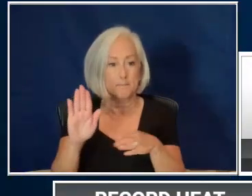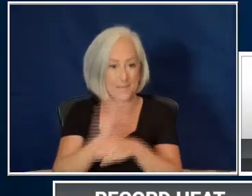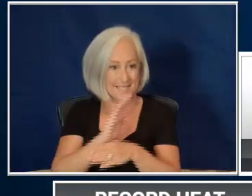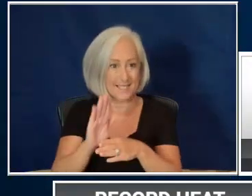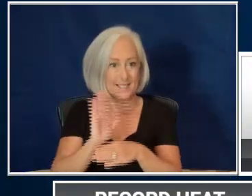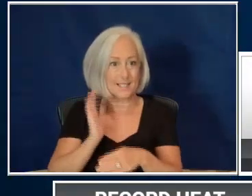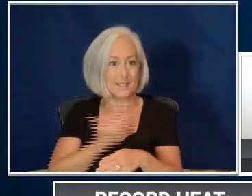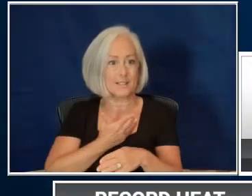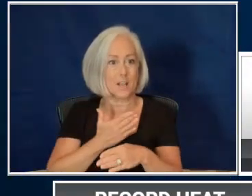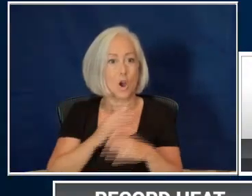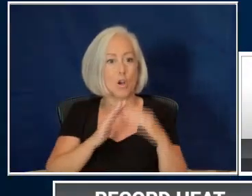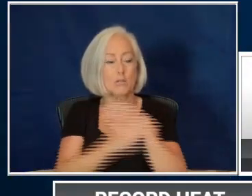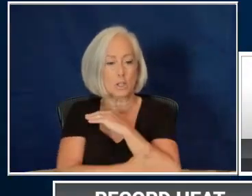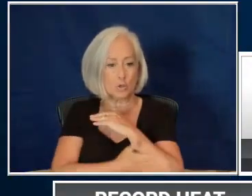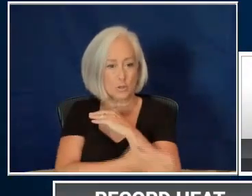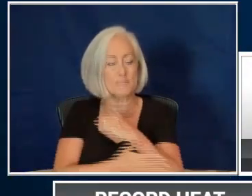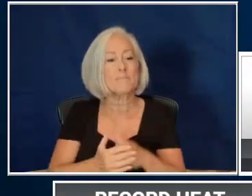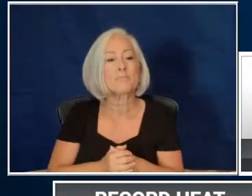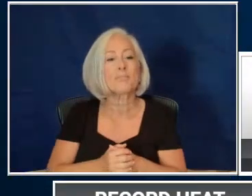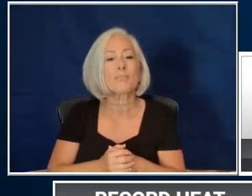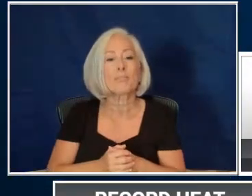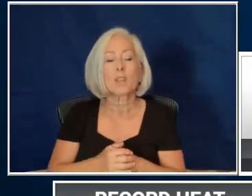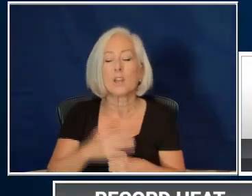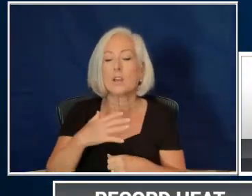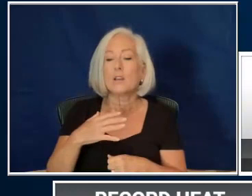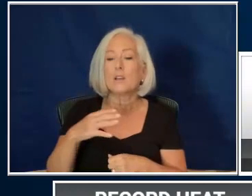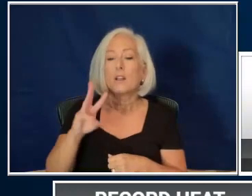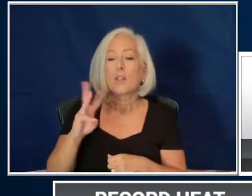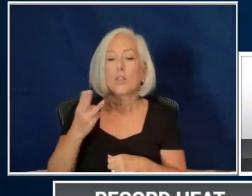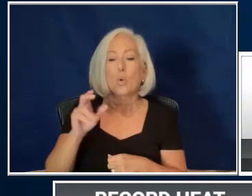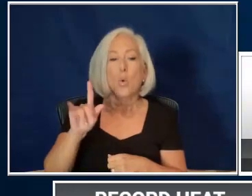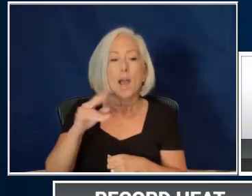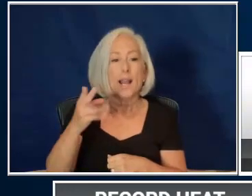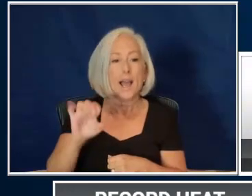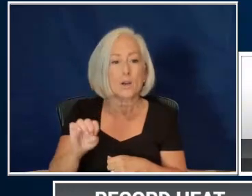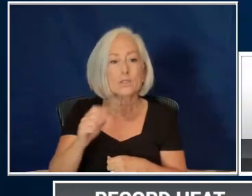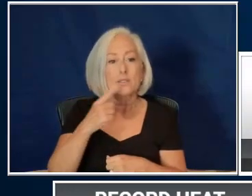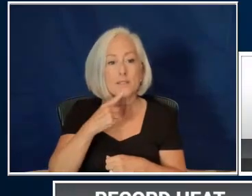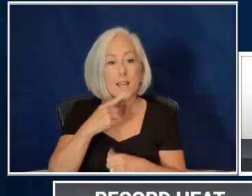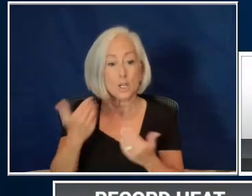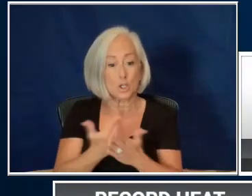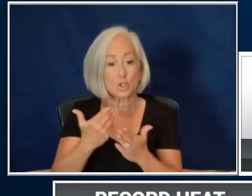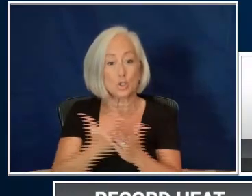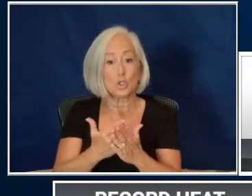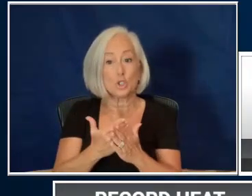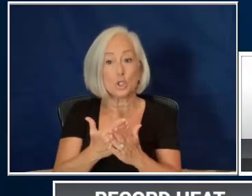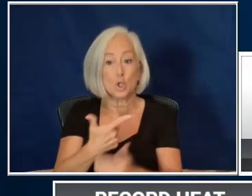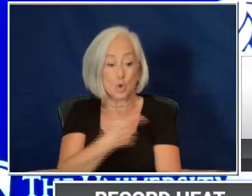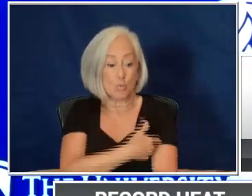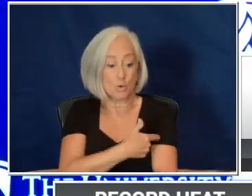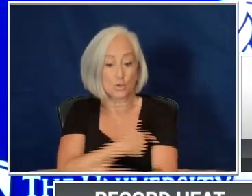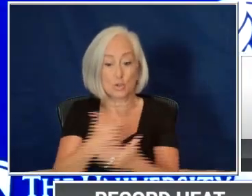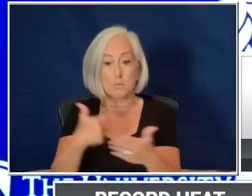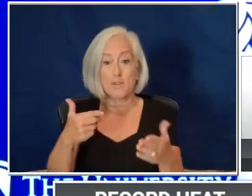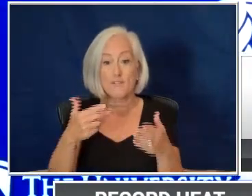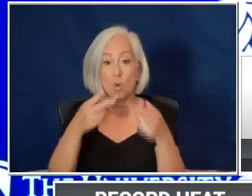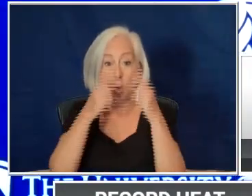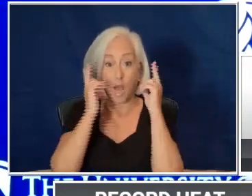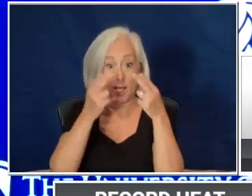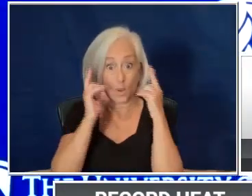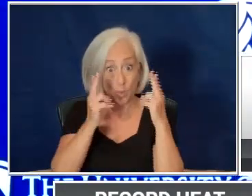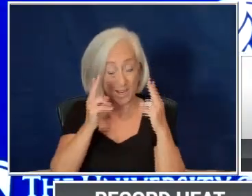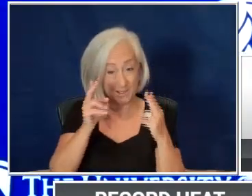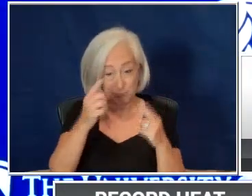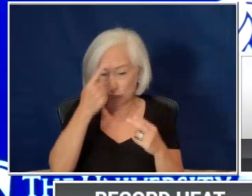they're saying it's best to get the new booster before Halloween. Your thoughts on that? Yeah, I think that's right. Again, the